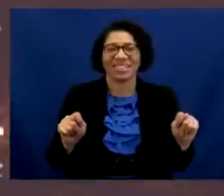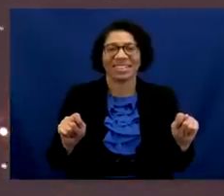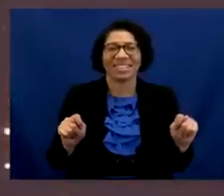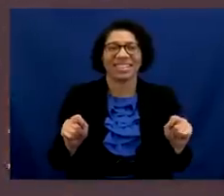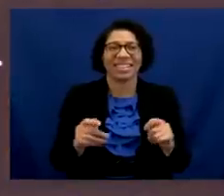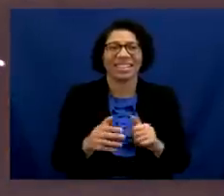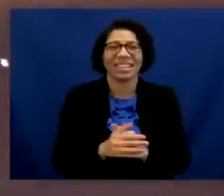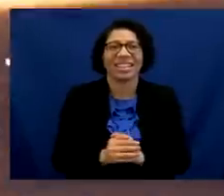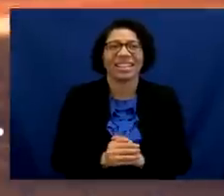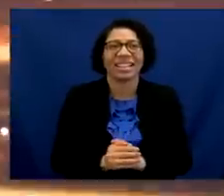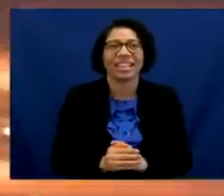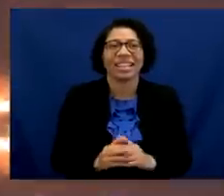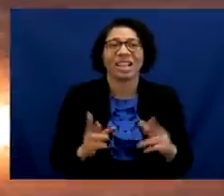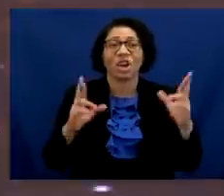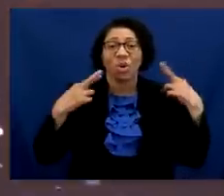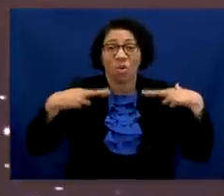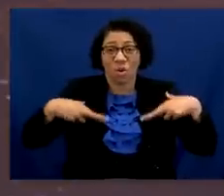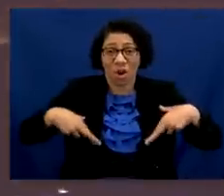and the train of his